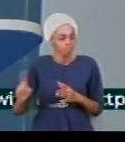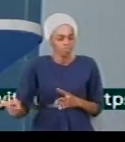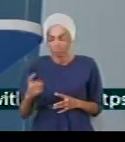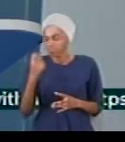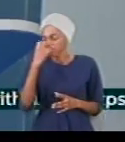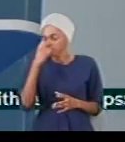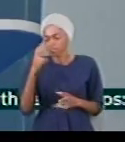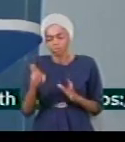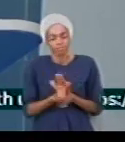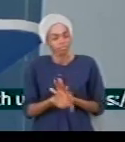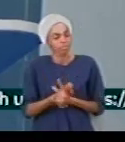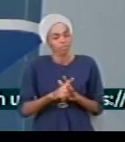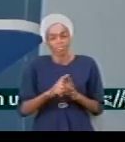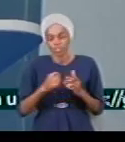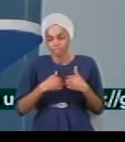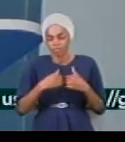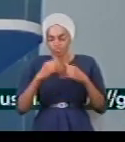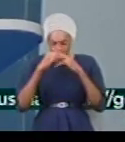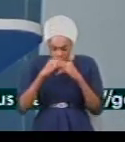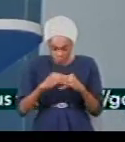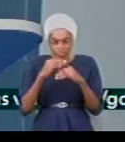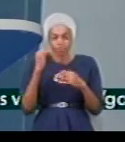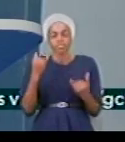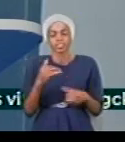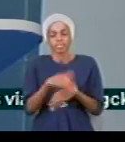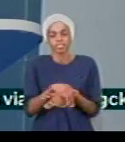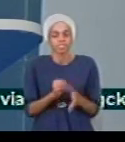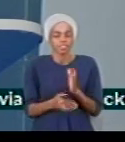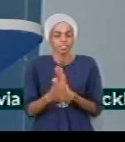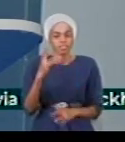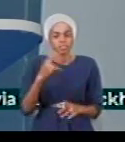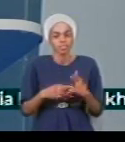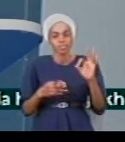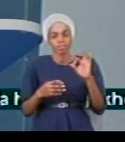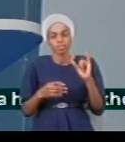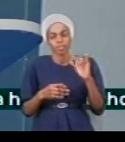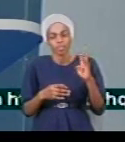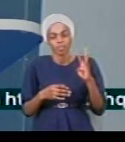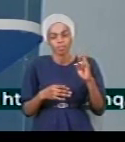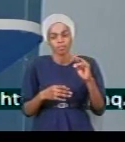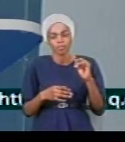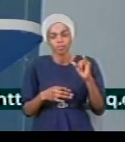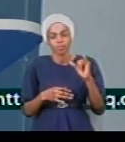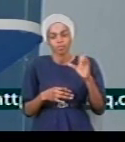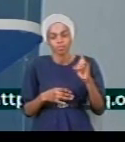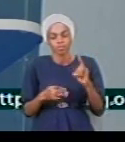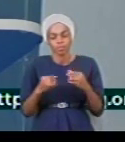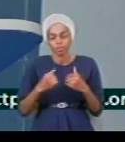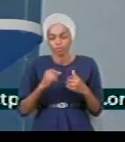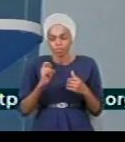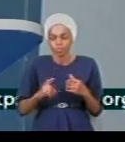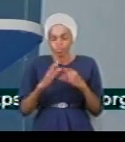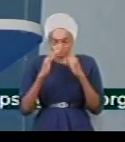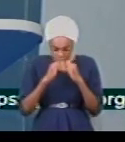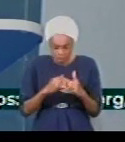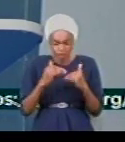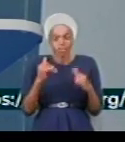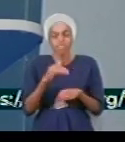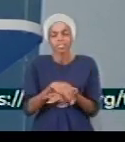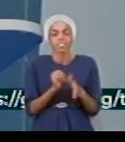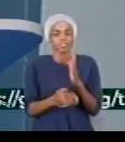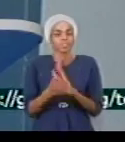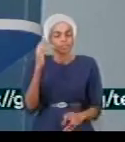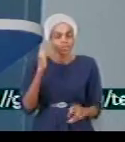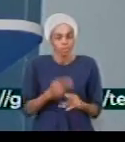Fibroid must bow tonight. Can I see a hand over there? It's happening over there. It's happening over